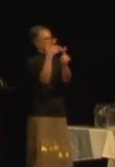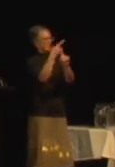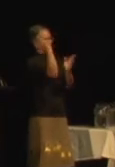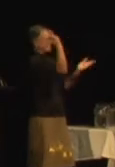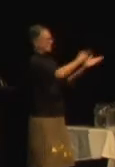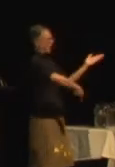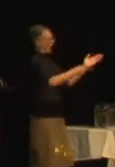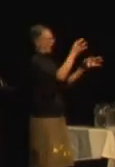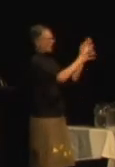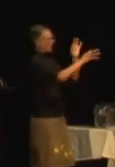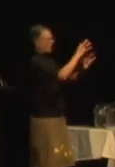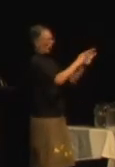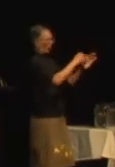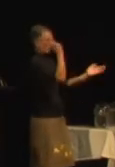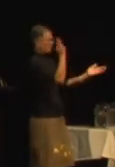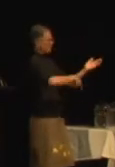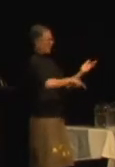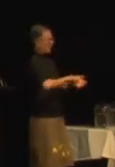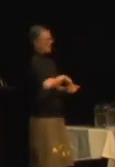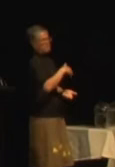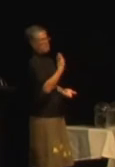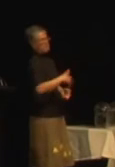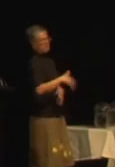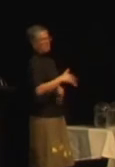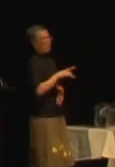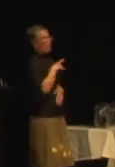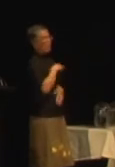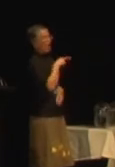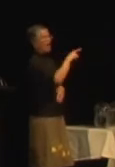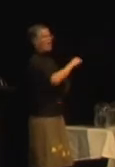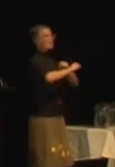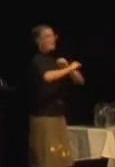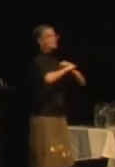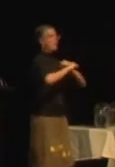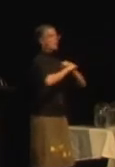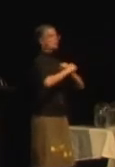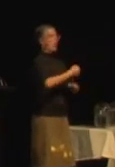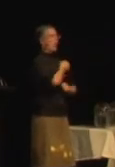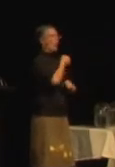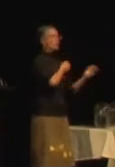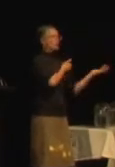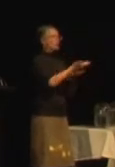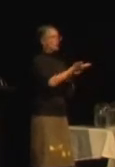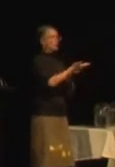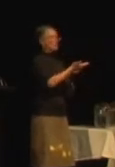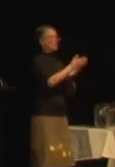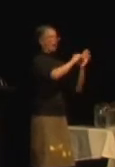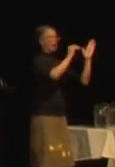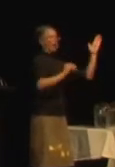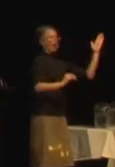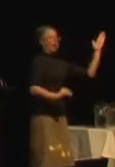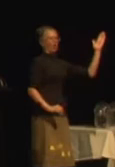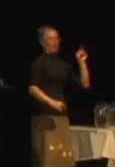2.4 billion euro in 2017 for promoting its own comparative shopping services in its search results and demoting those of